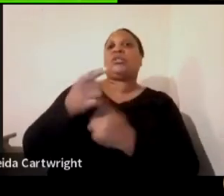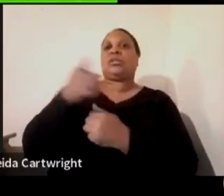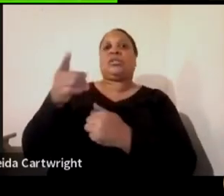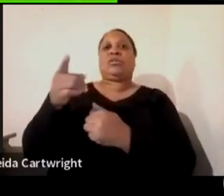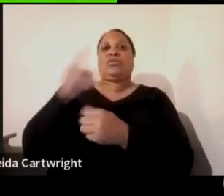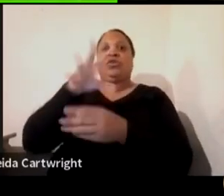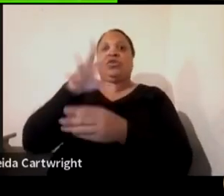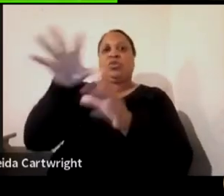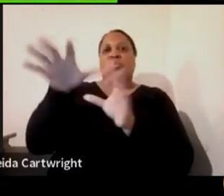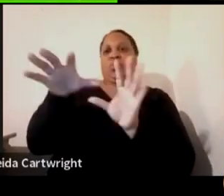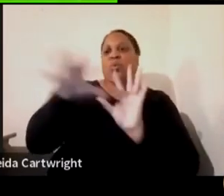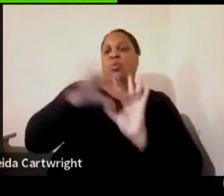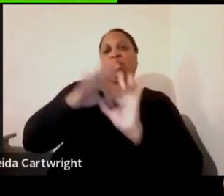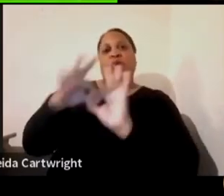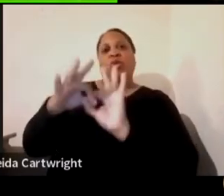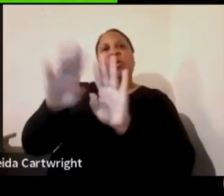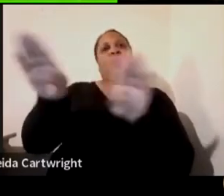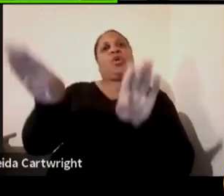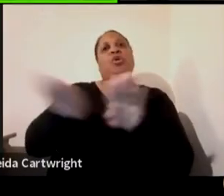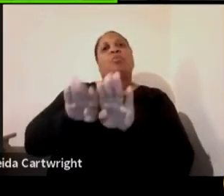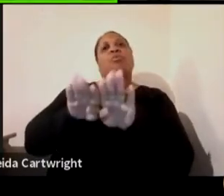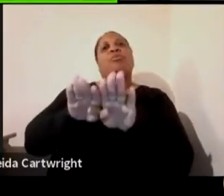with the Bermuda Medical